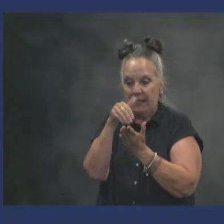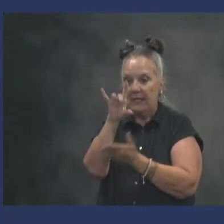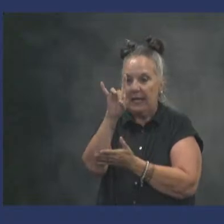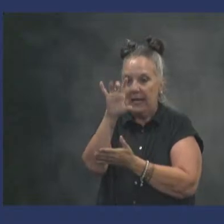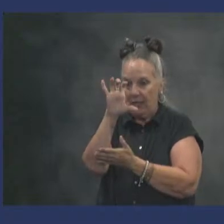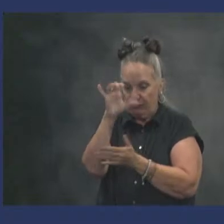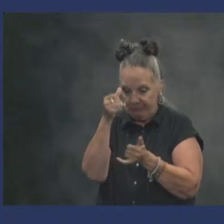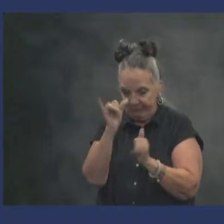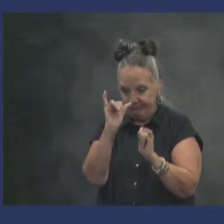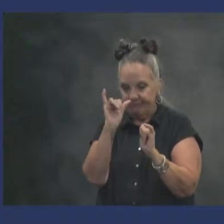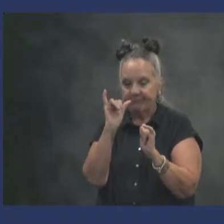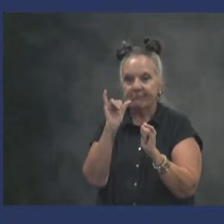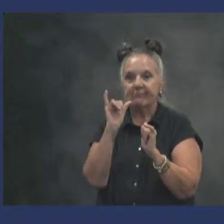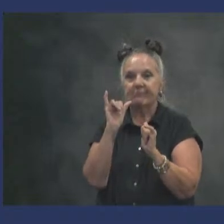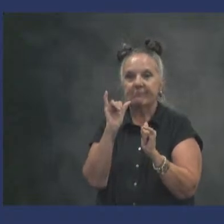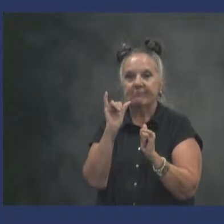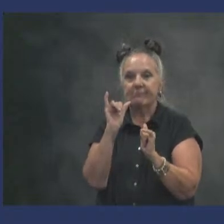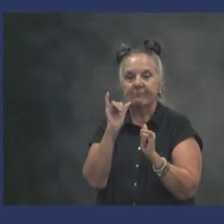$42,800,000.